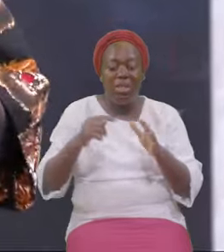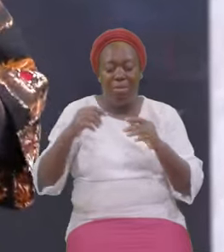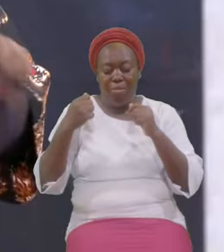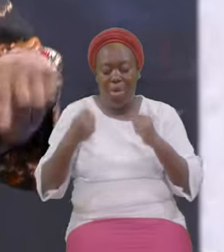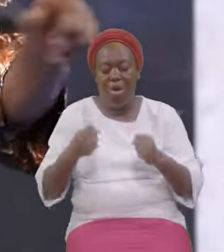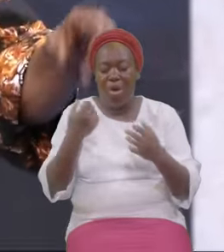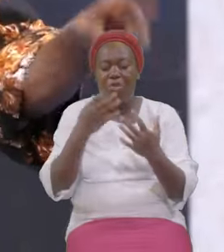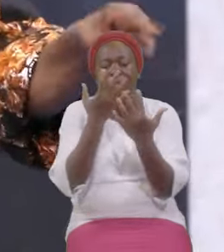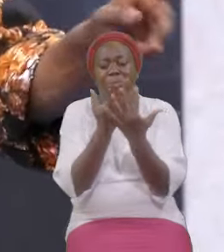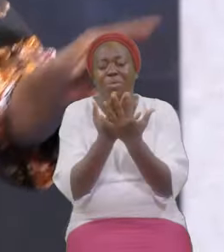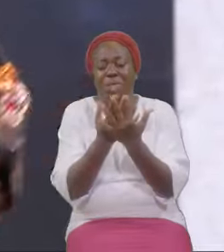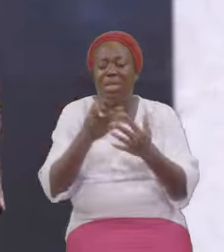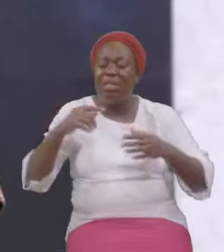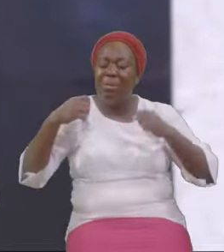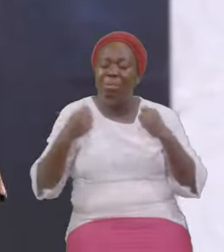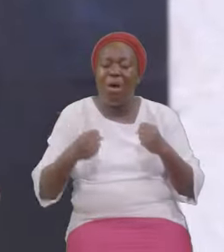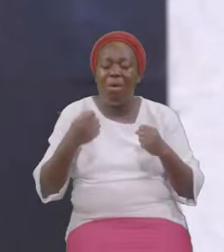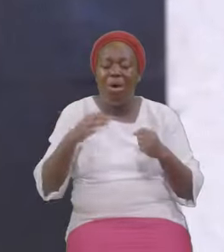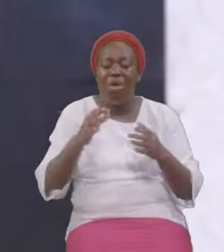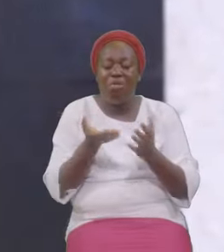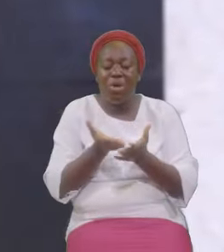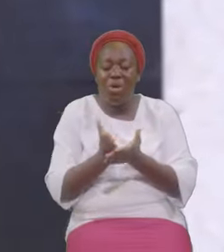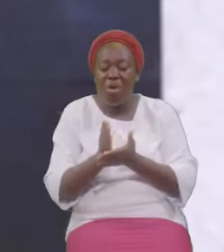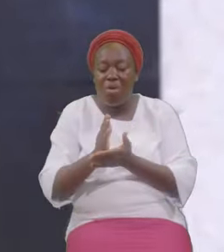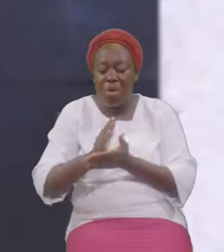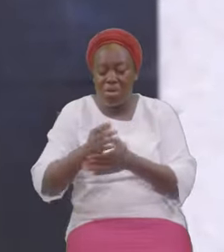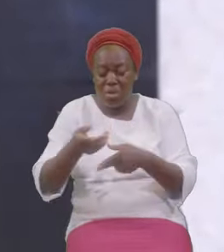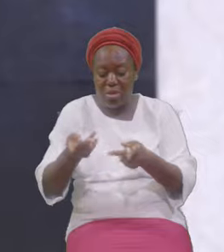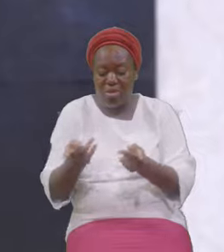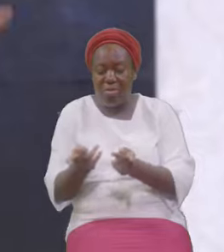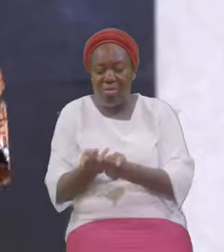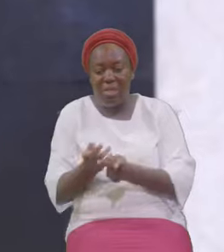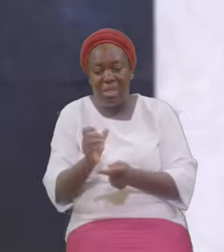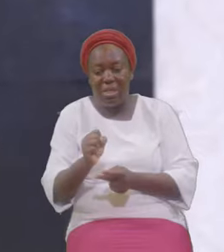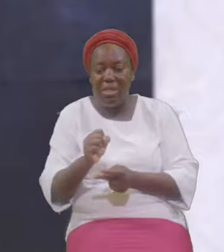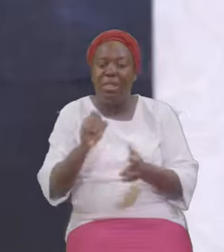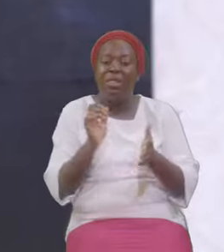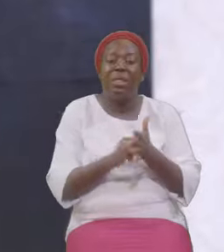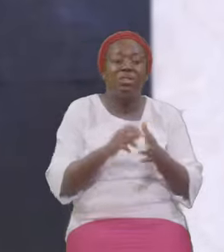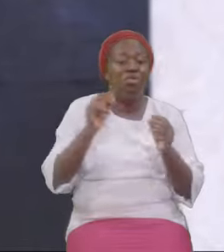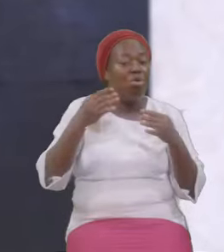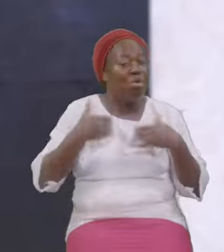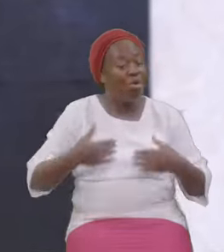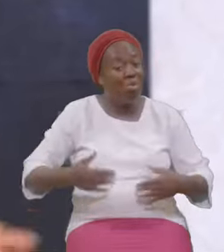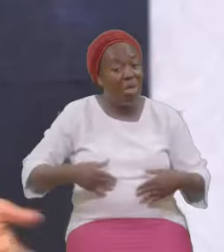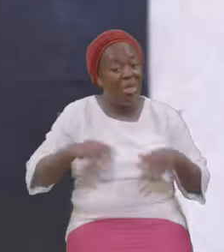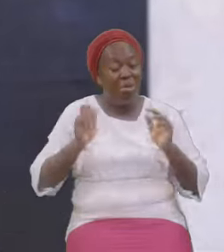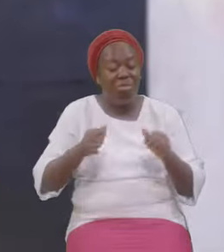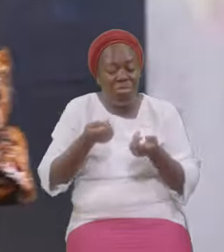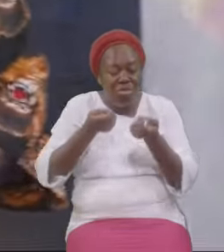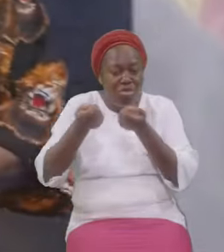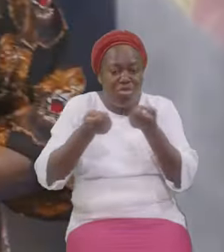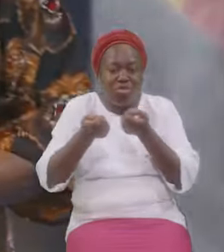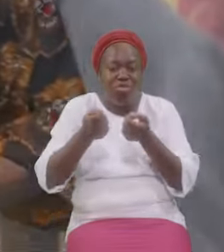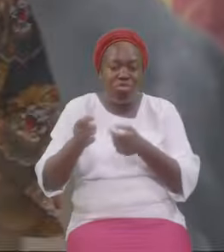power of the correctional institutions, that nobody could tame you, praise